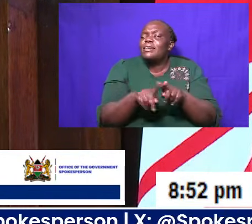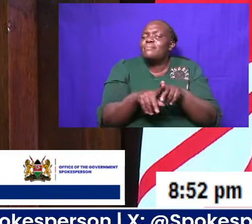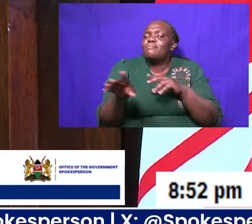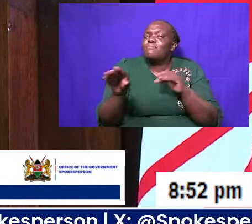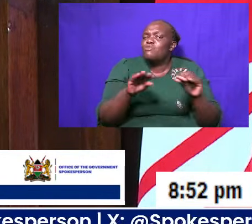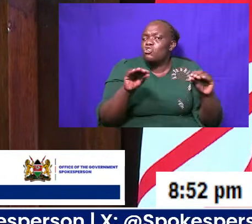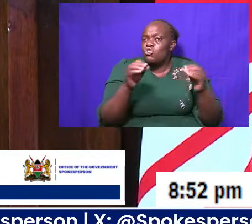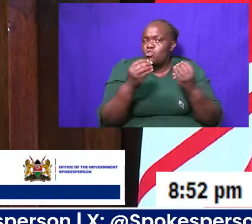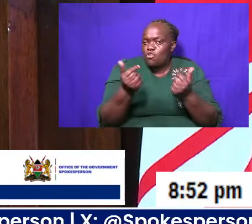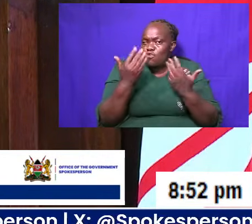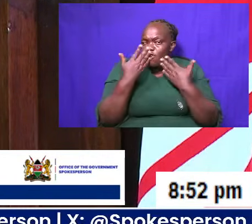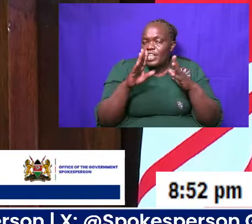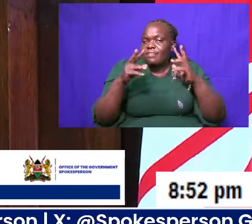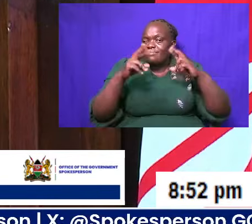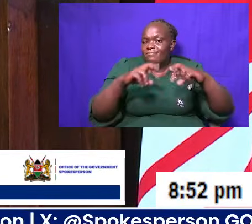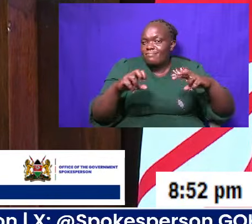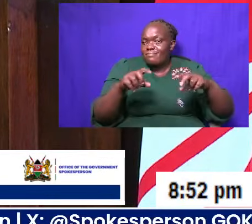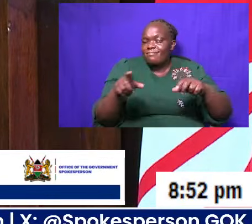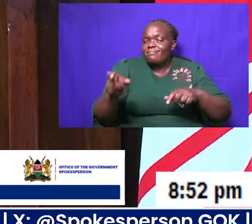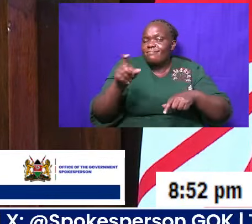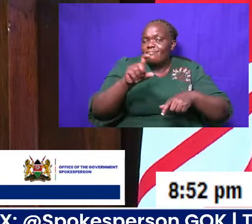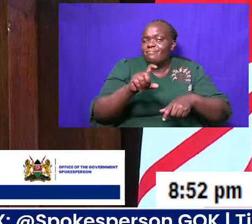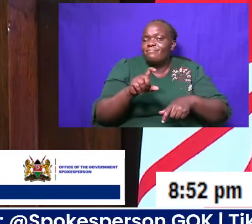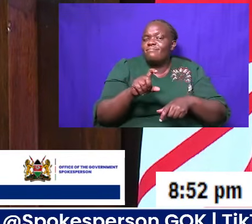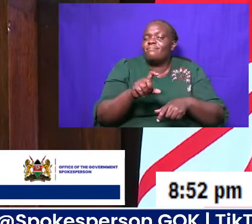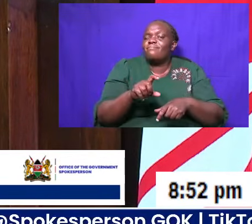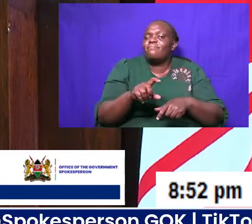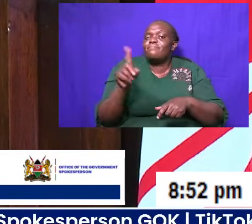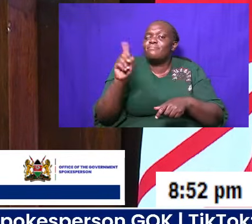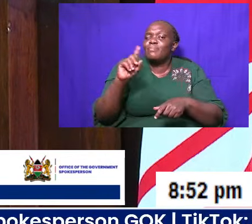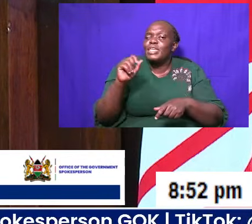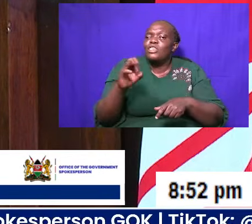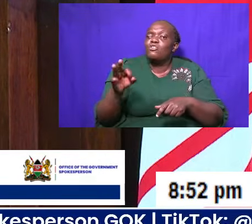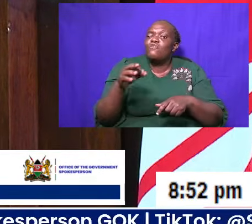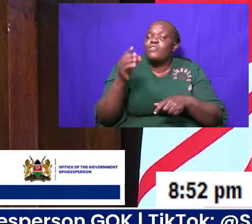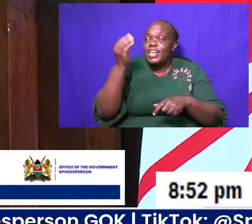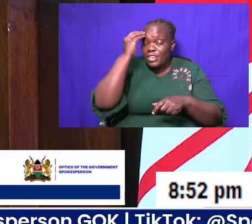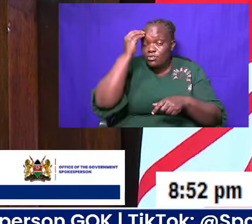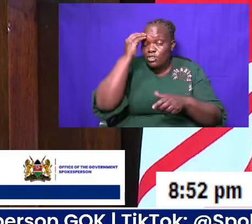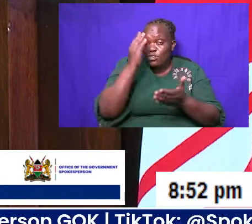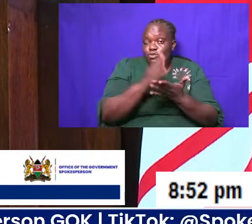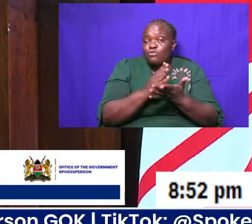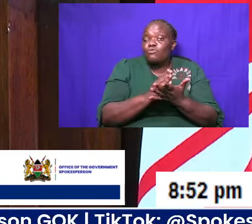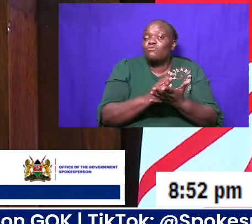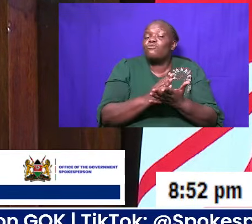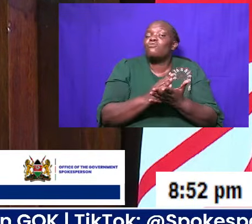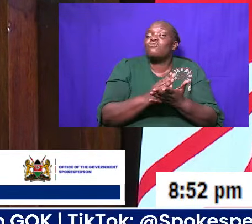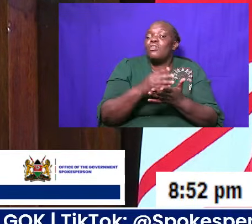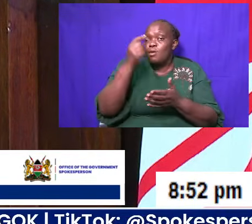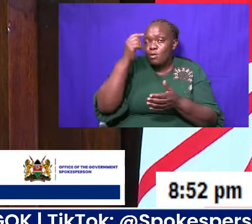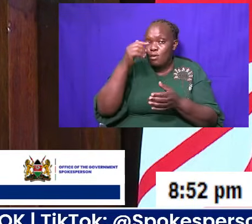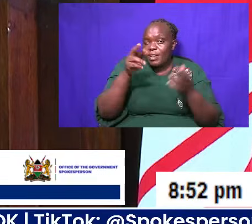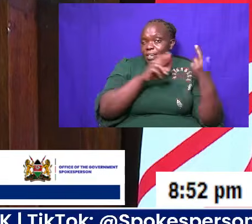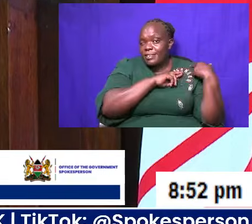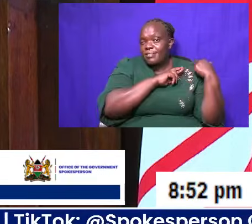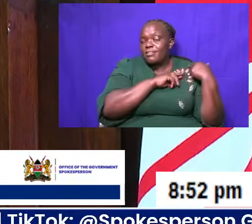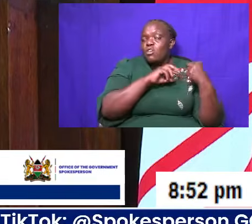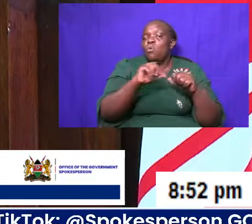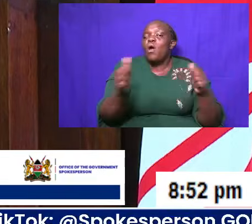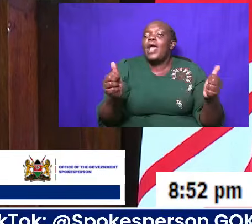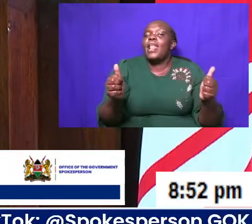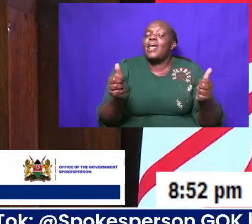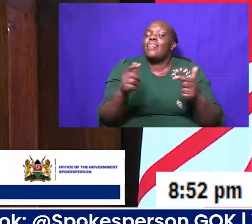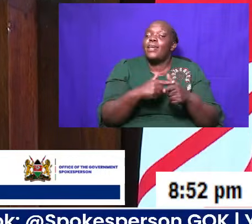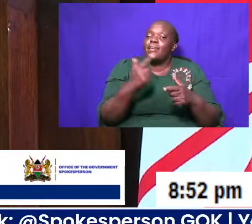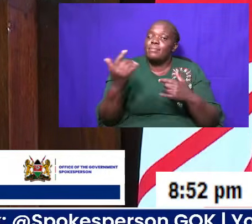to go investigate, and we have issued an advisory to Ministry of Education. So we are really taking our mandate seriously, but I